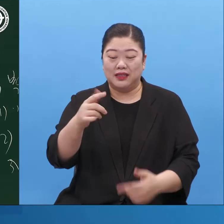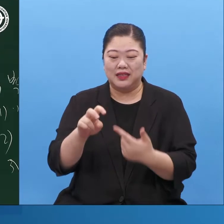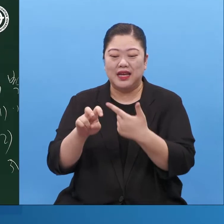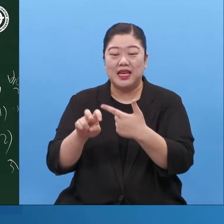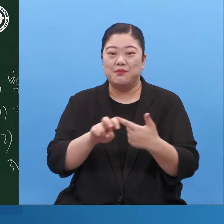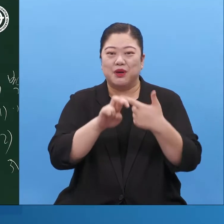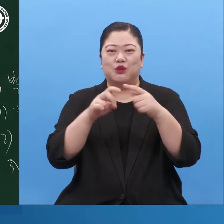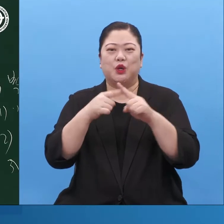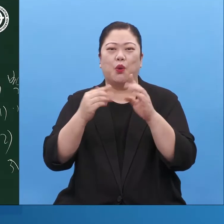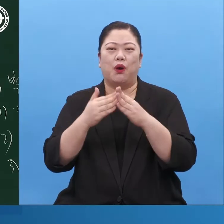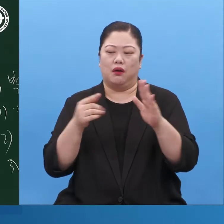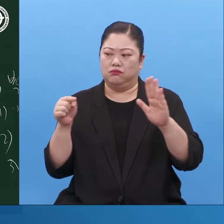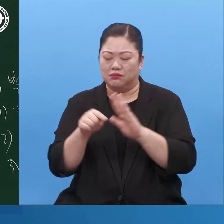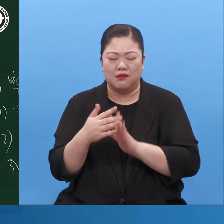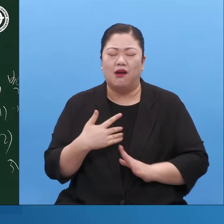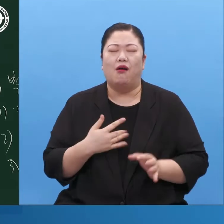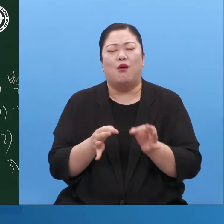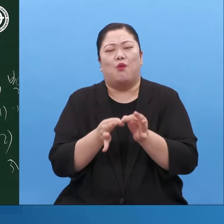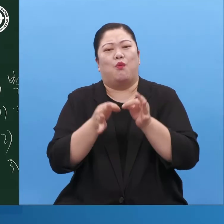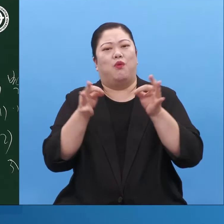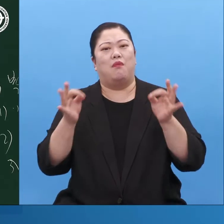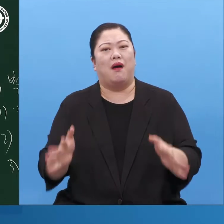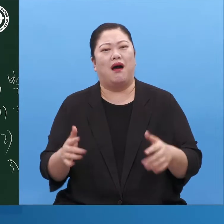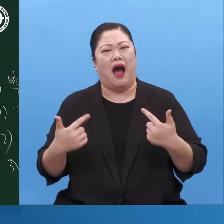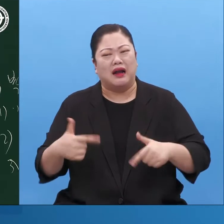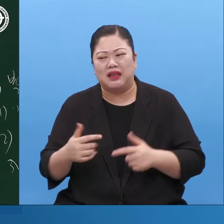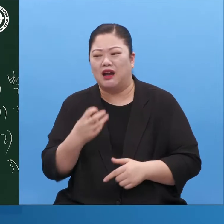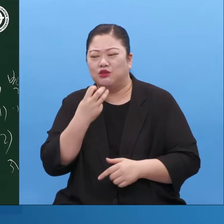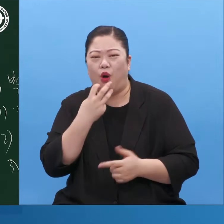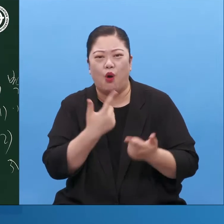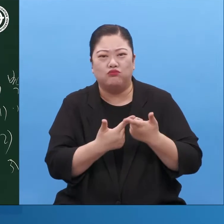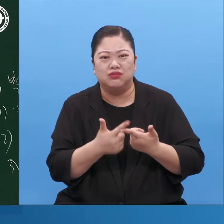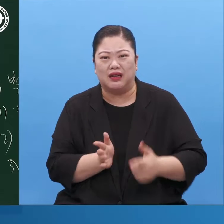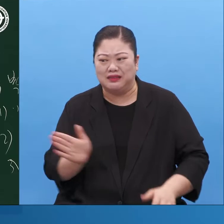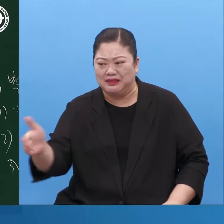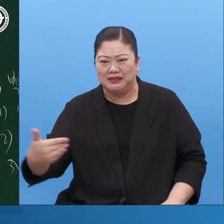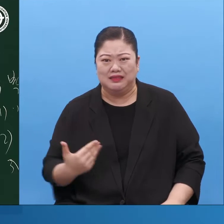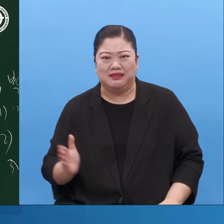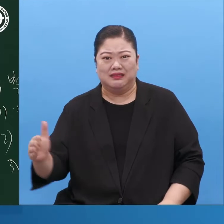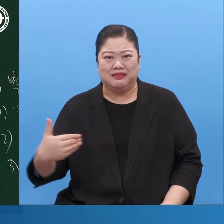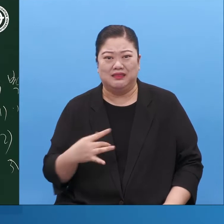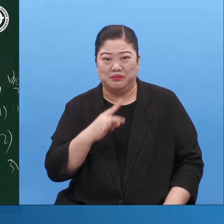It's been a long time since I came here to this Gyeongin church and I intentionally wanted to come here because I wanted to worship with you here.